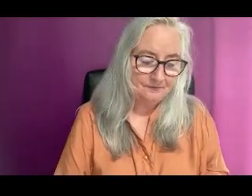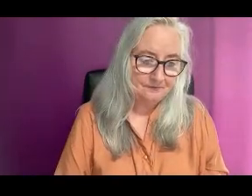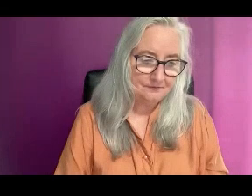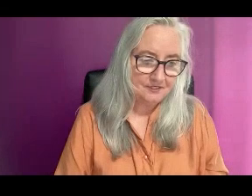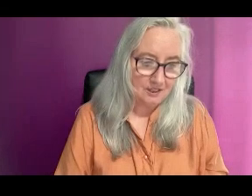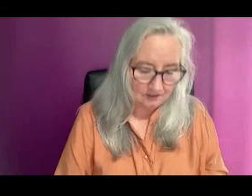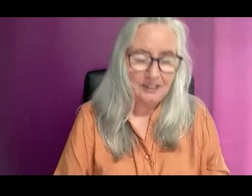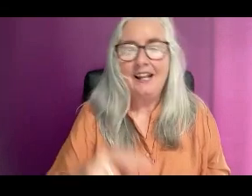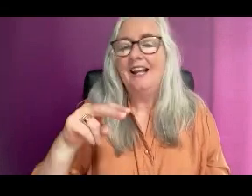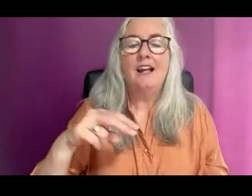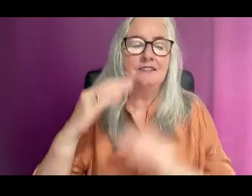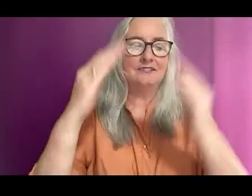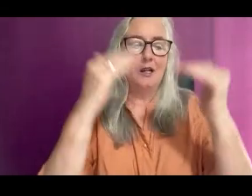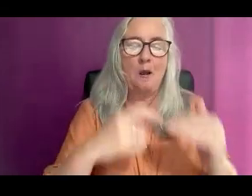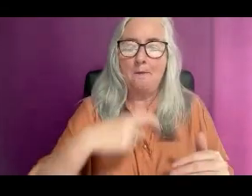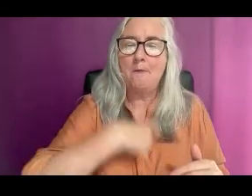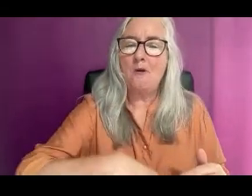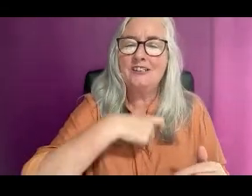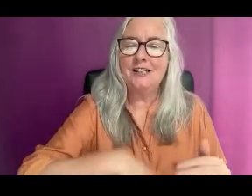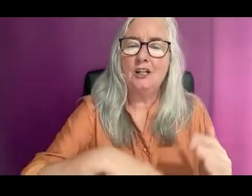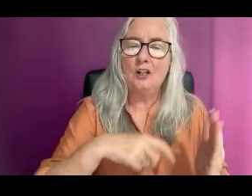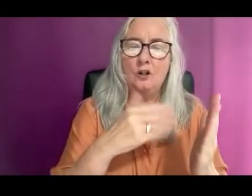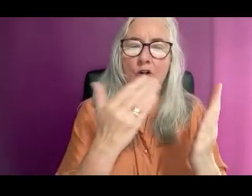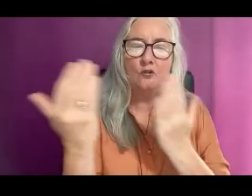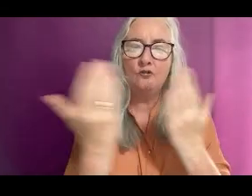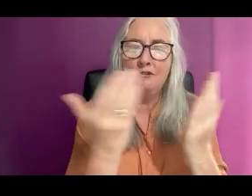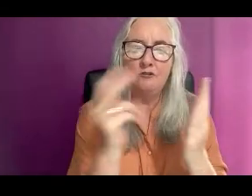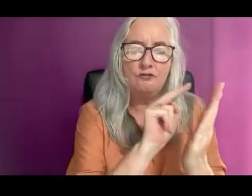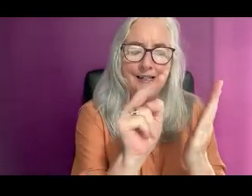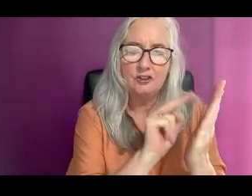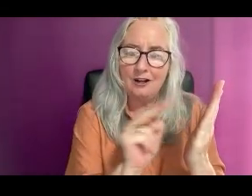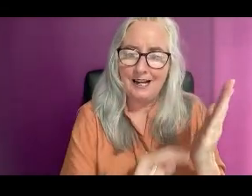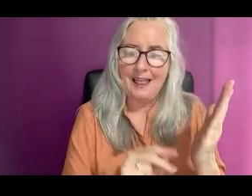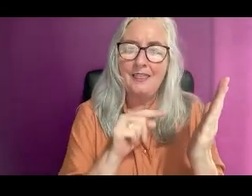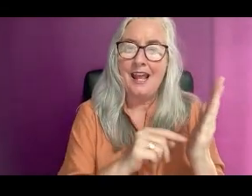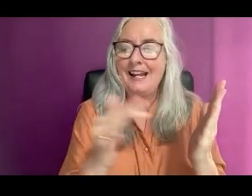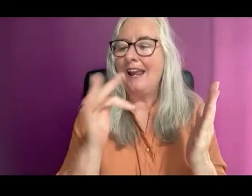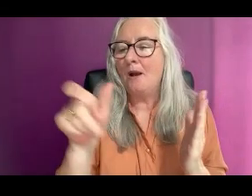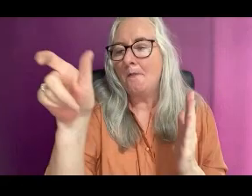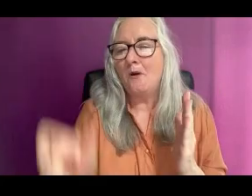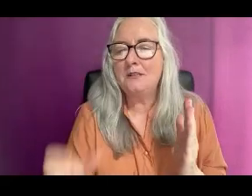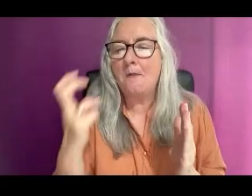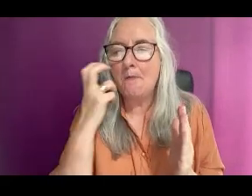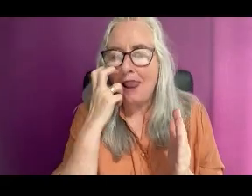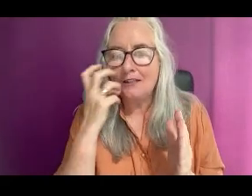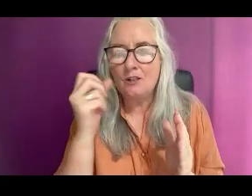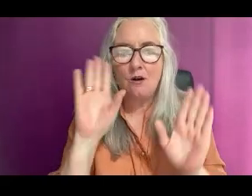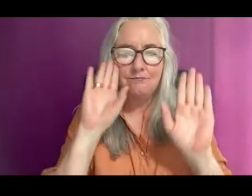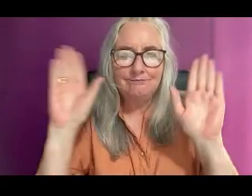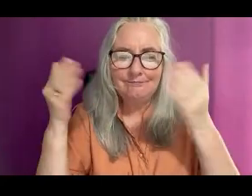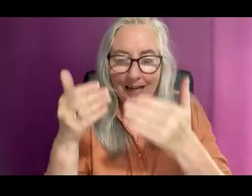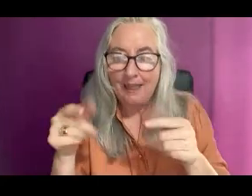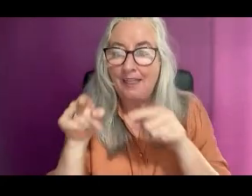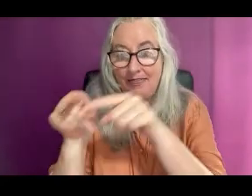Next, we have personal reader. So this is where someone who is blind or visually impaired can avail